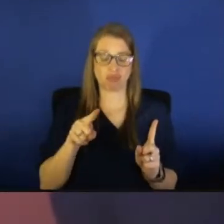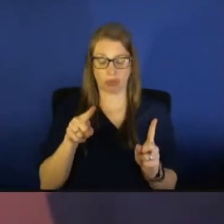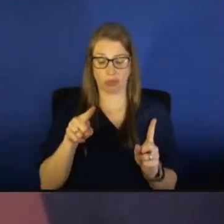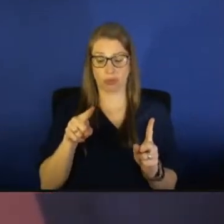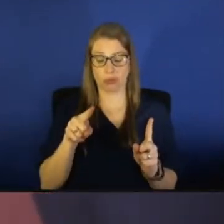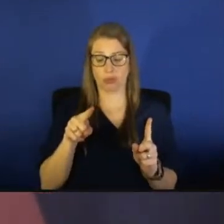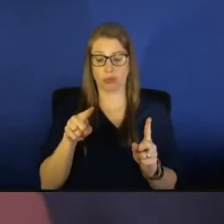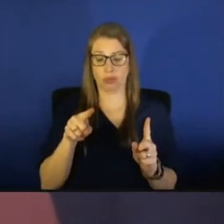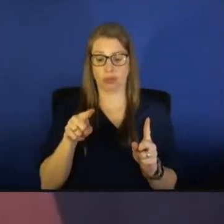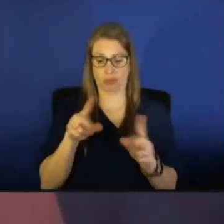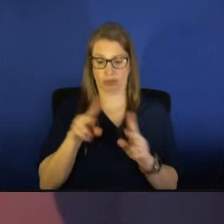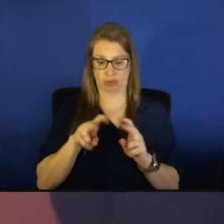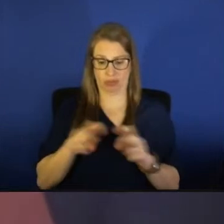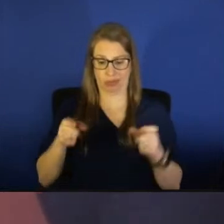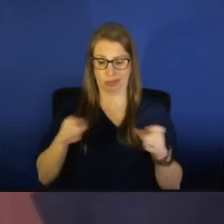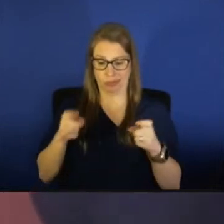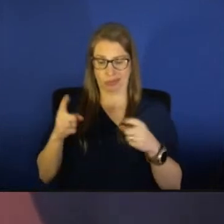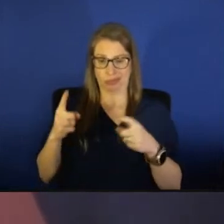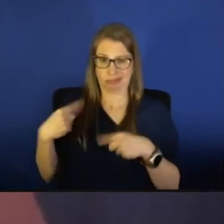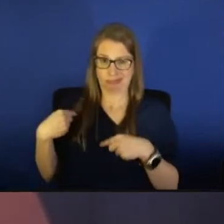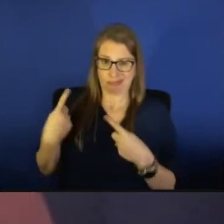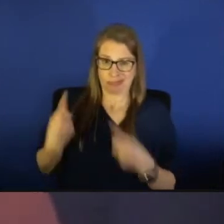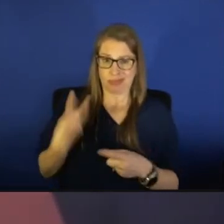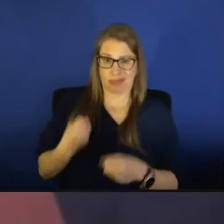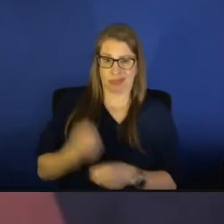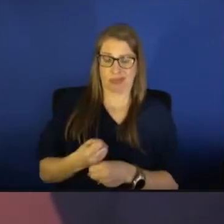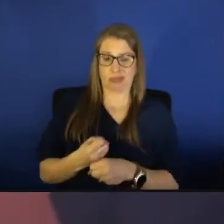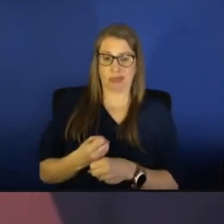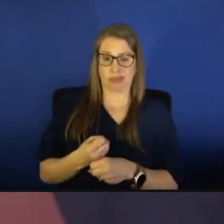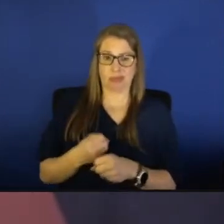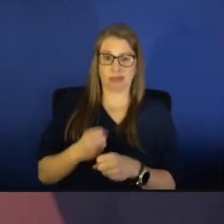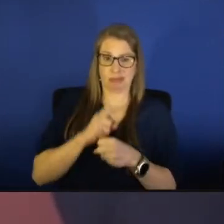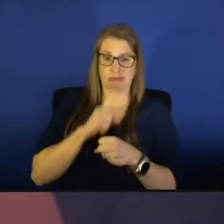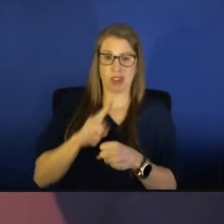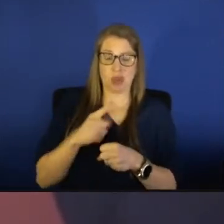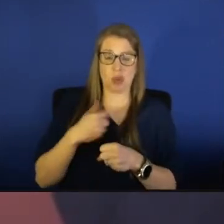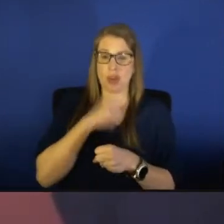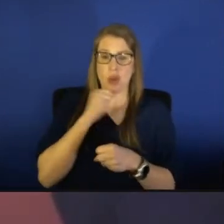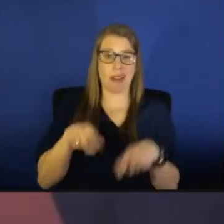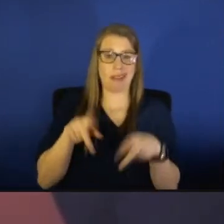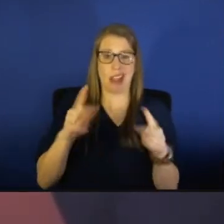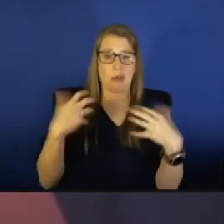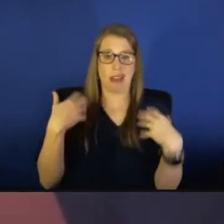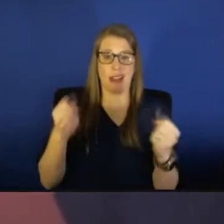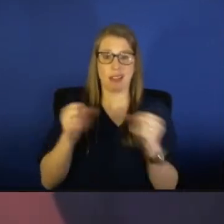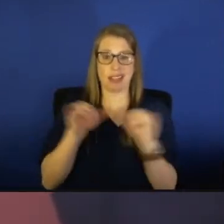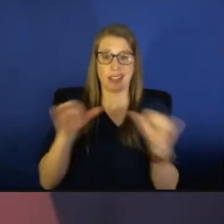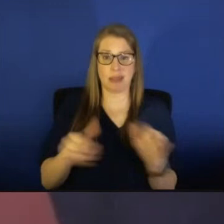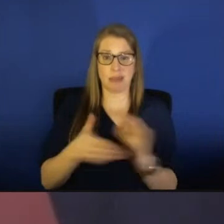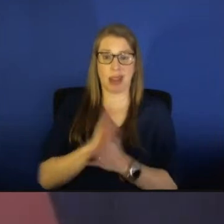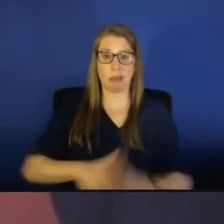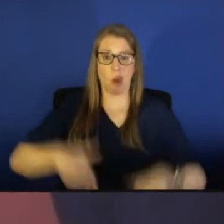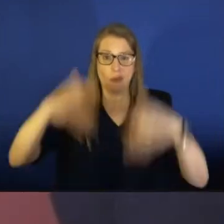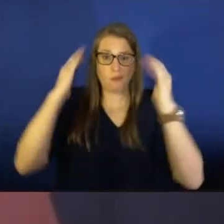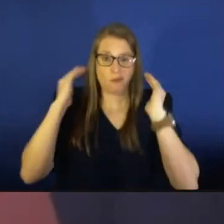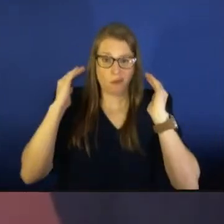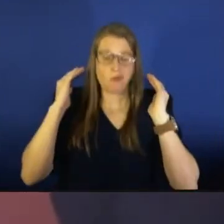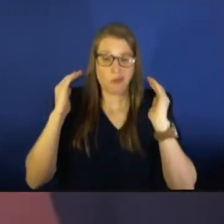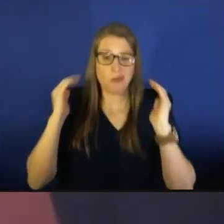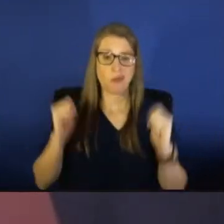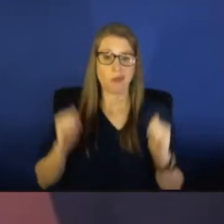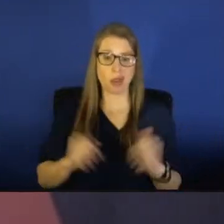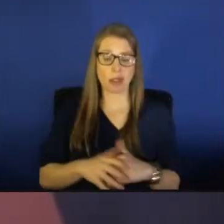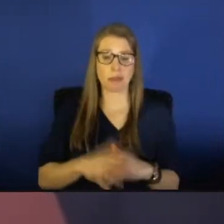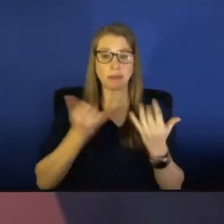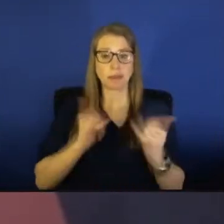our way through this entire pandemic, it's really been all about making sure we don't allow our health systems to get overrun, and that they can still